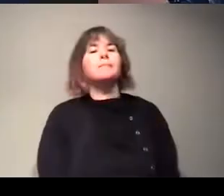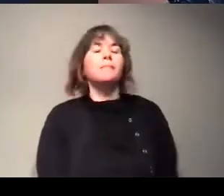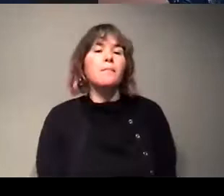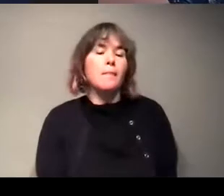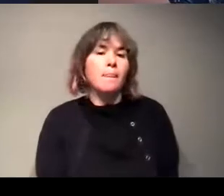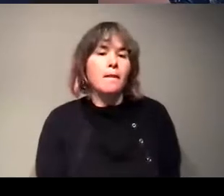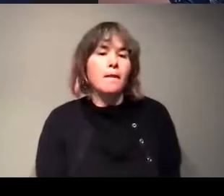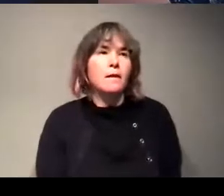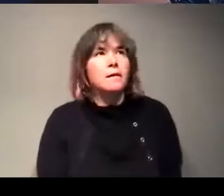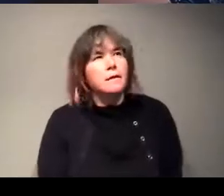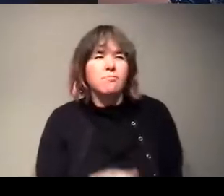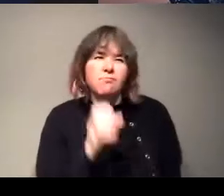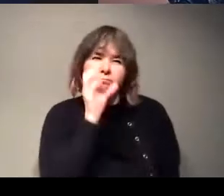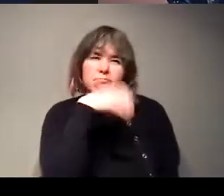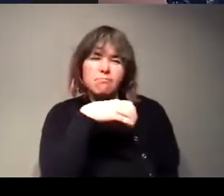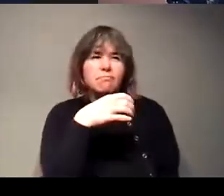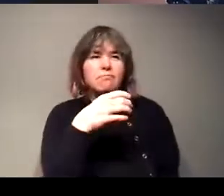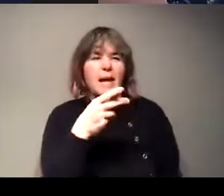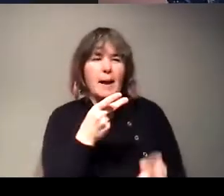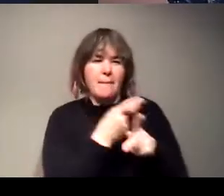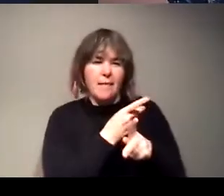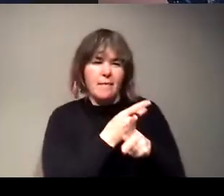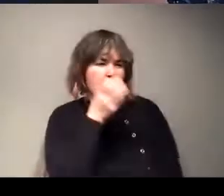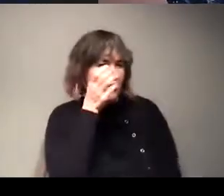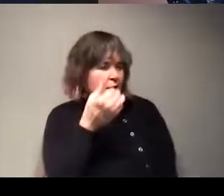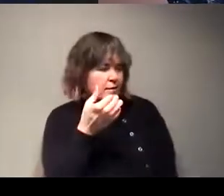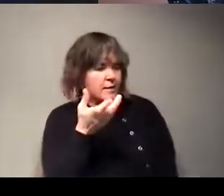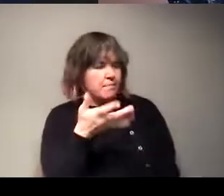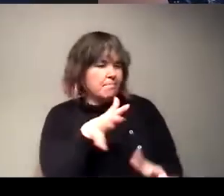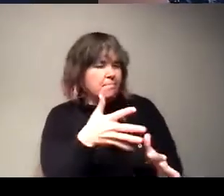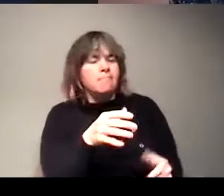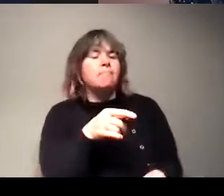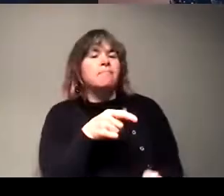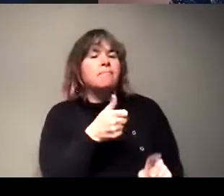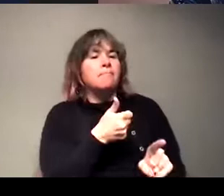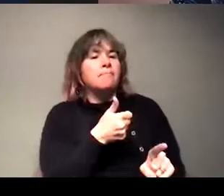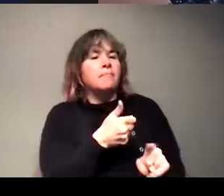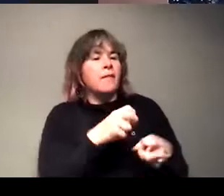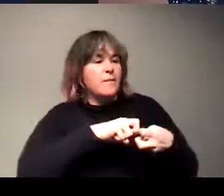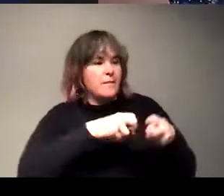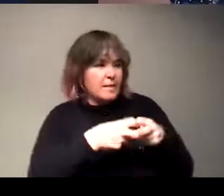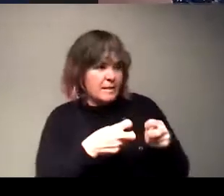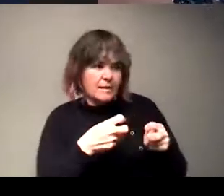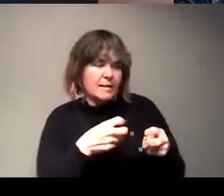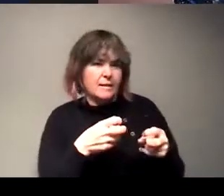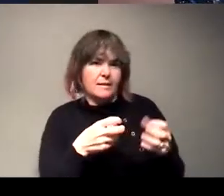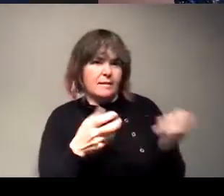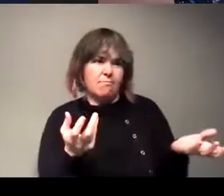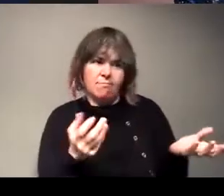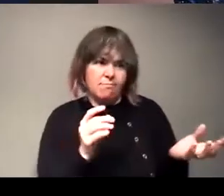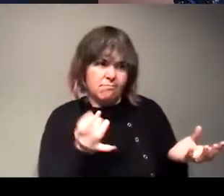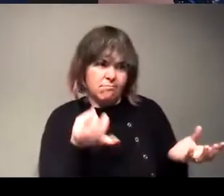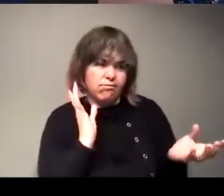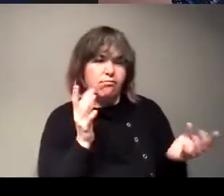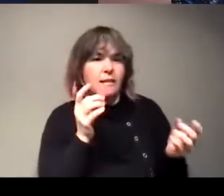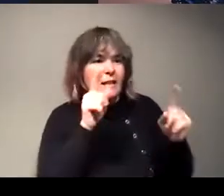So it's this weird, almost like mathematical concept, where physics just gets really, really extreme around them. Like you can